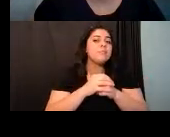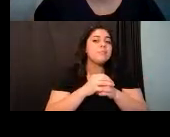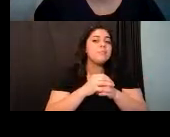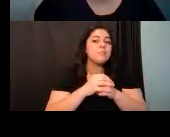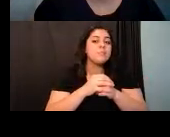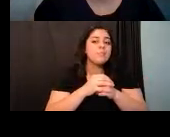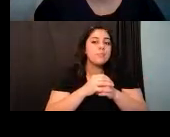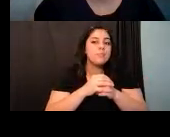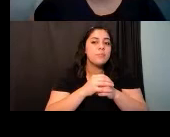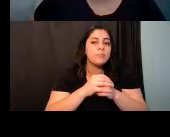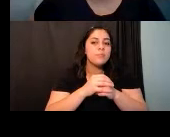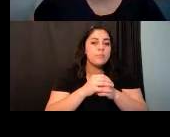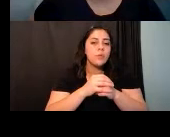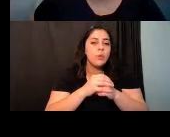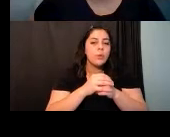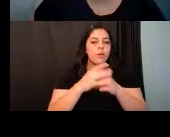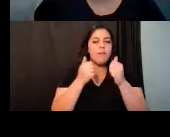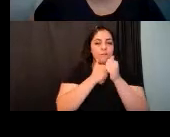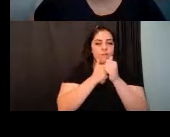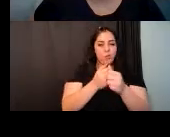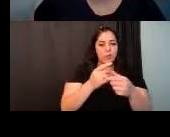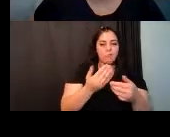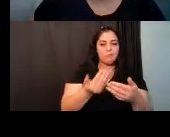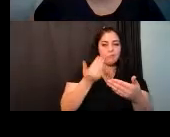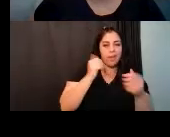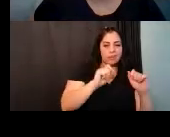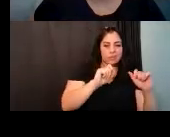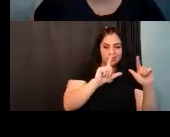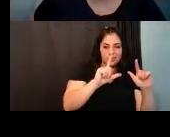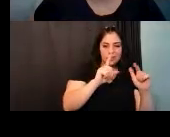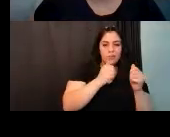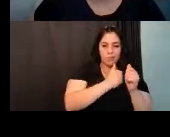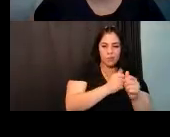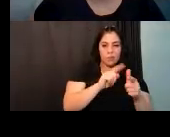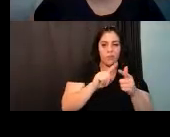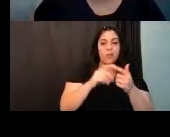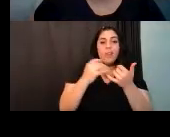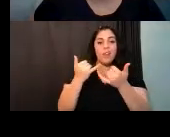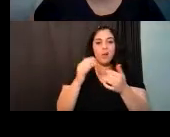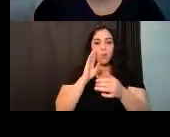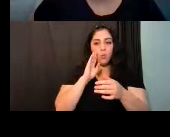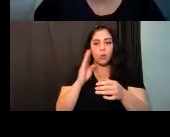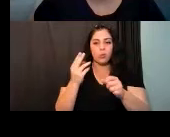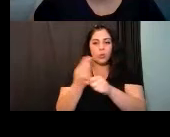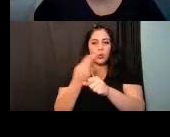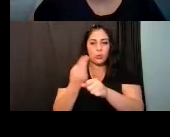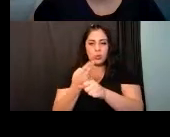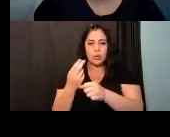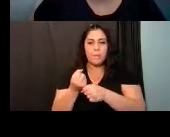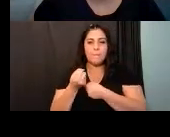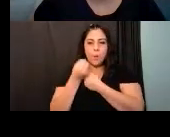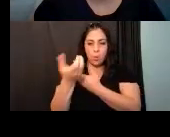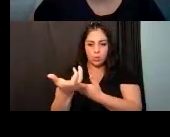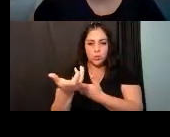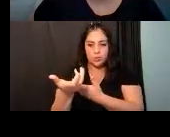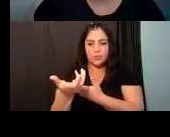towards the past prompt, but this time we're going to use lines from our poems. So what